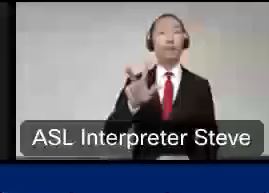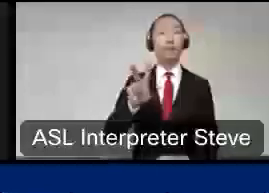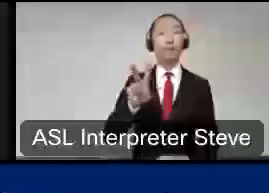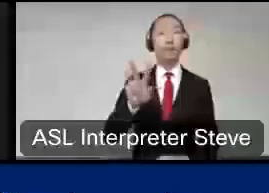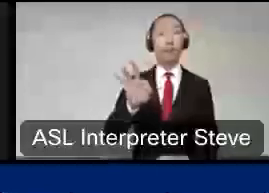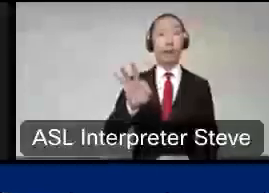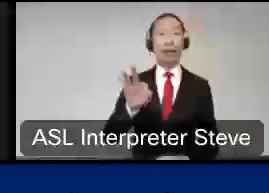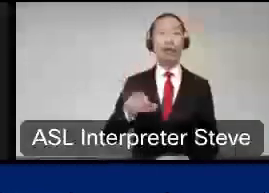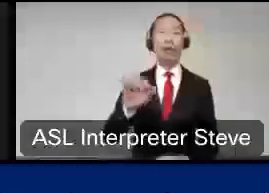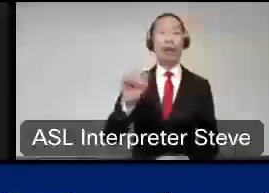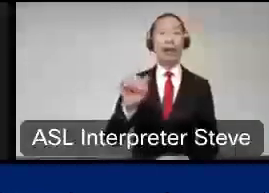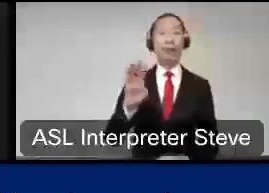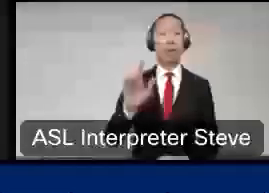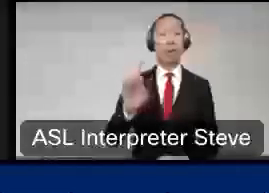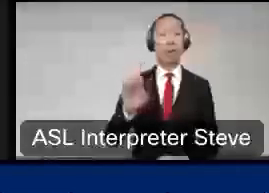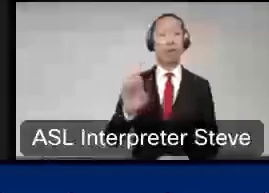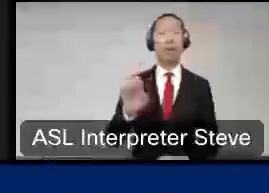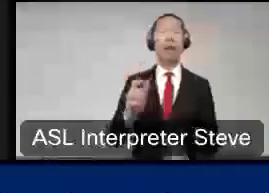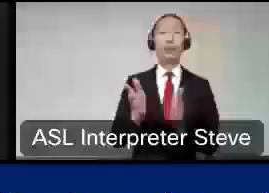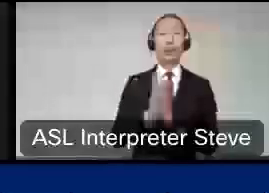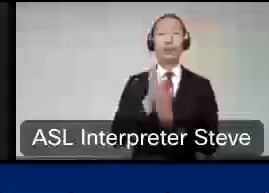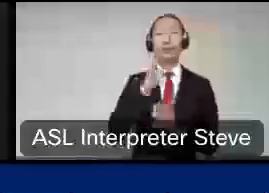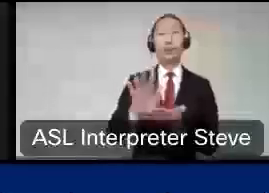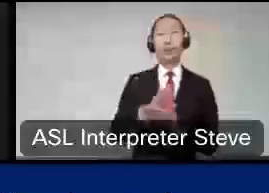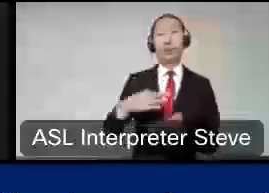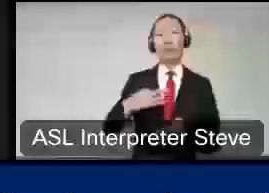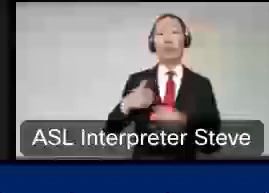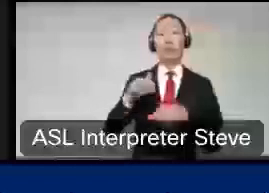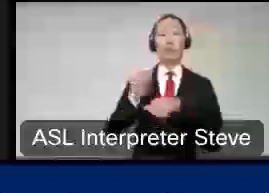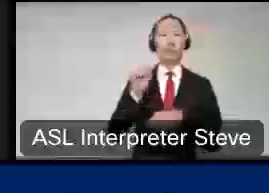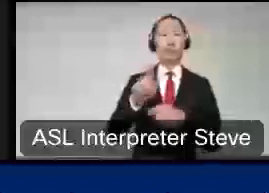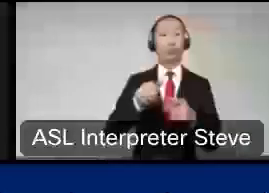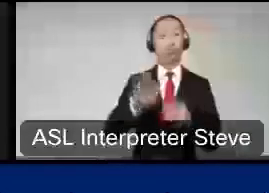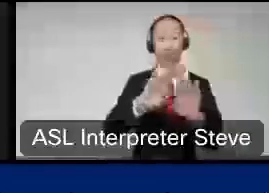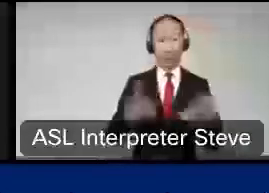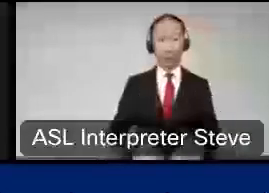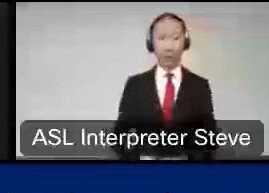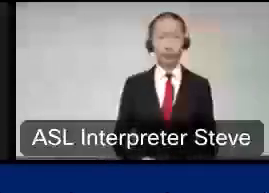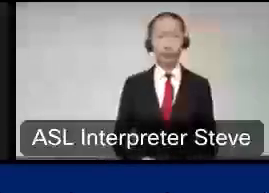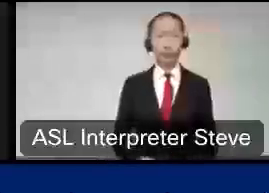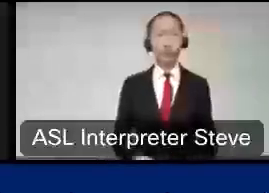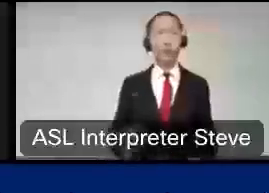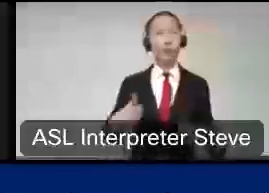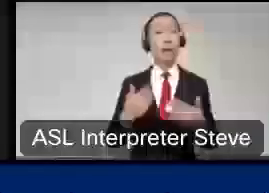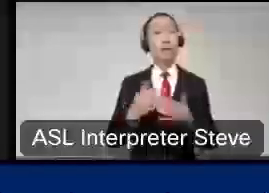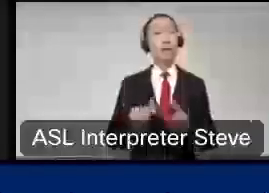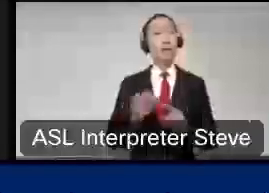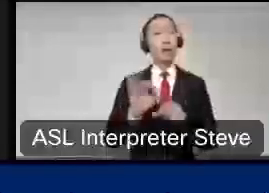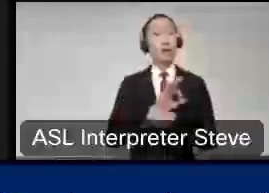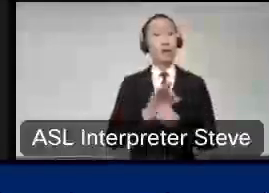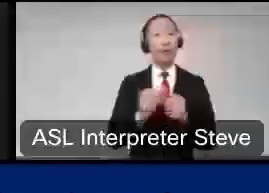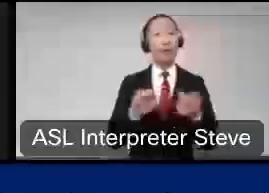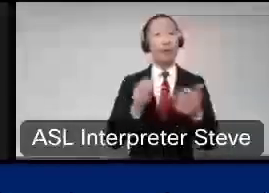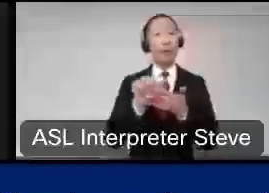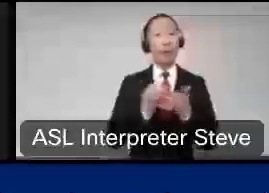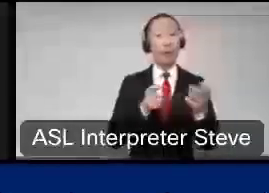855-529-ABLE and request a paper application, which we can mail to your house. There are some unique features on account control,